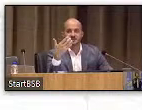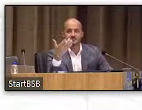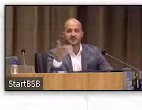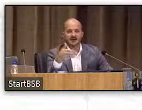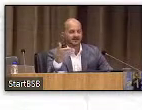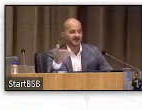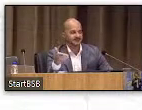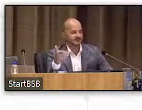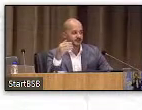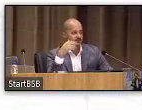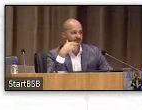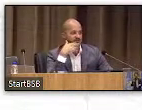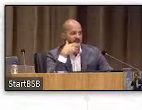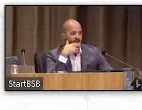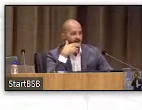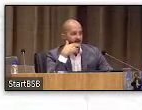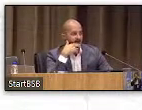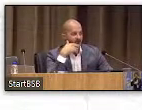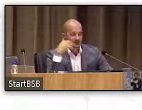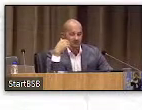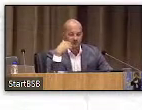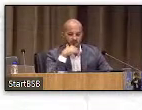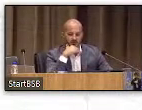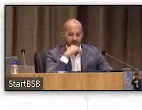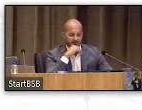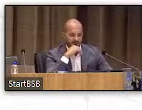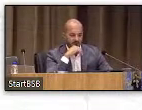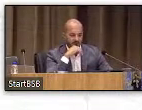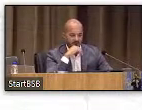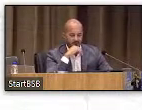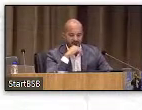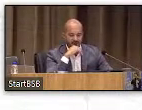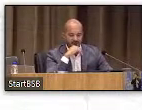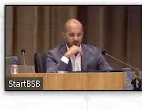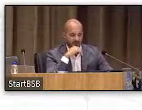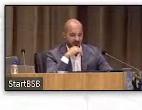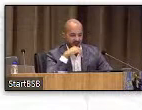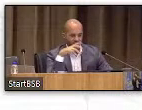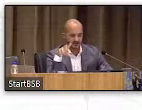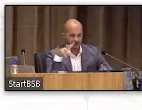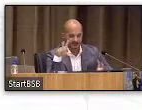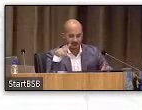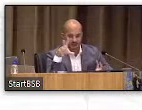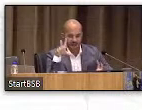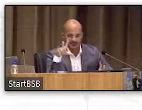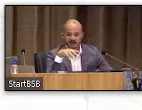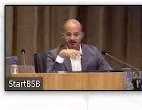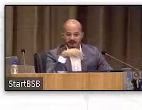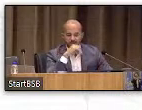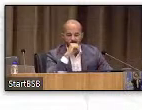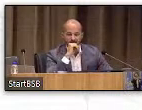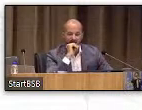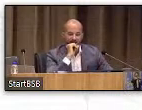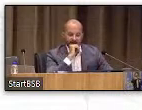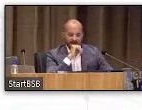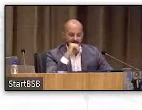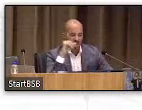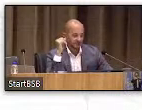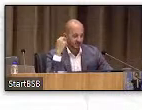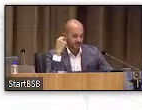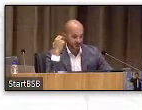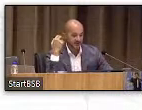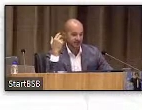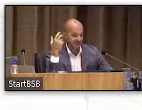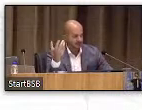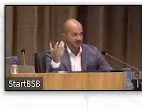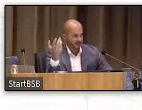and this is not done with all patients, even if they have the capacity to do it, because it's a more complex